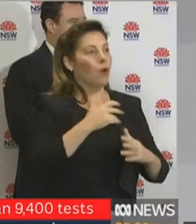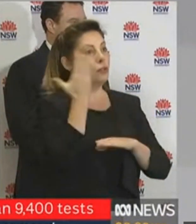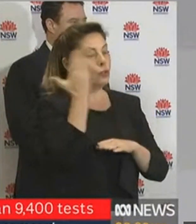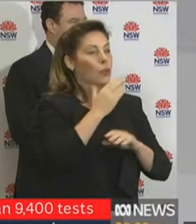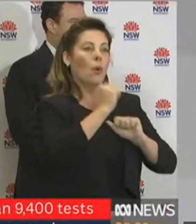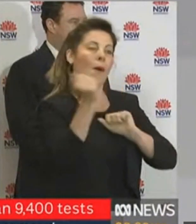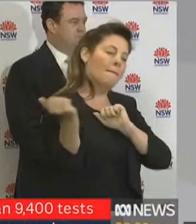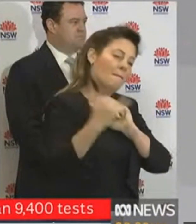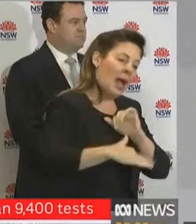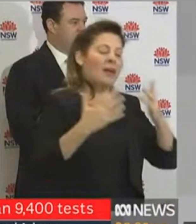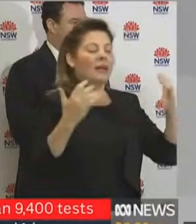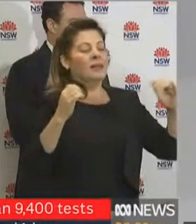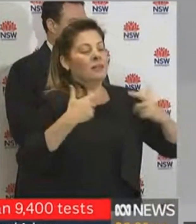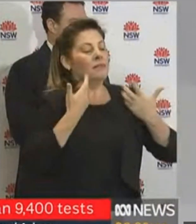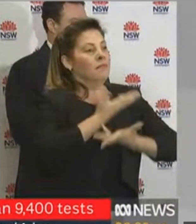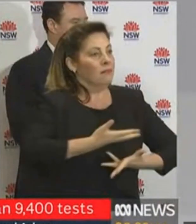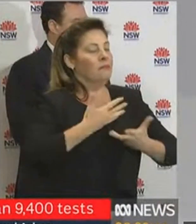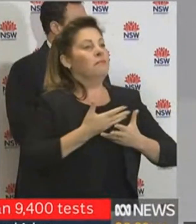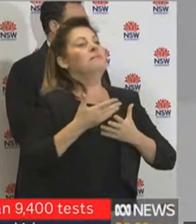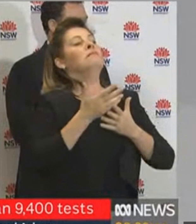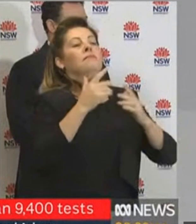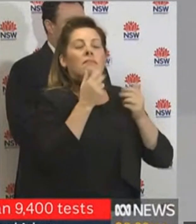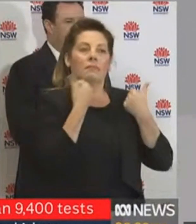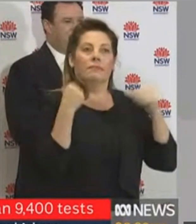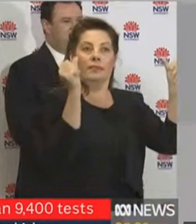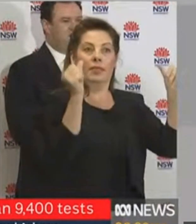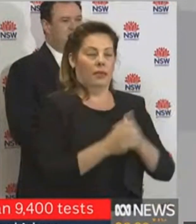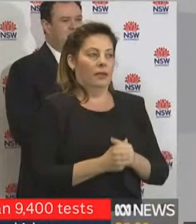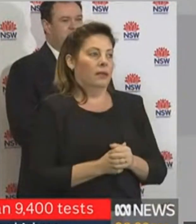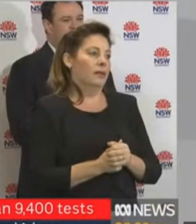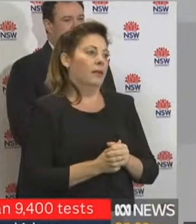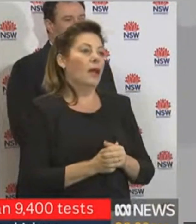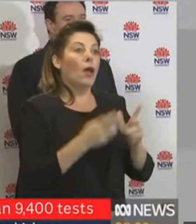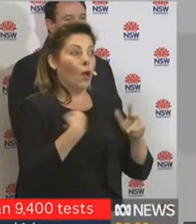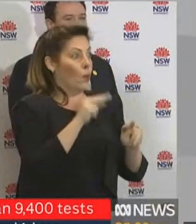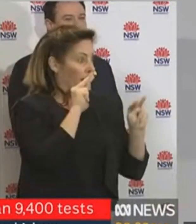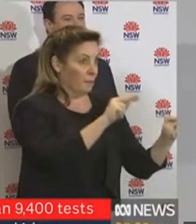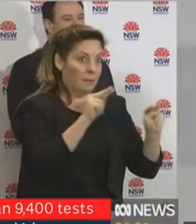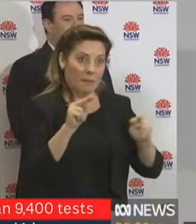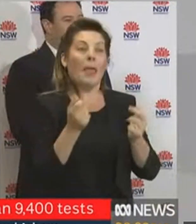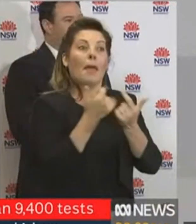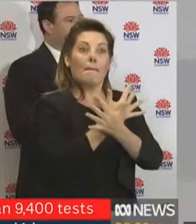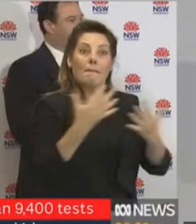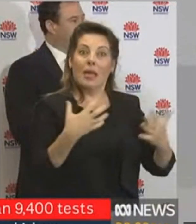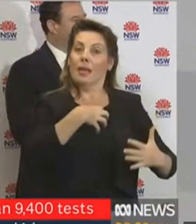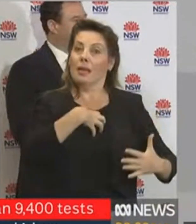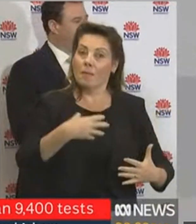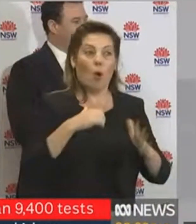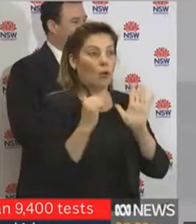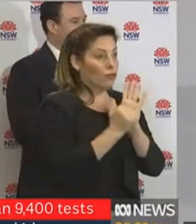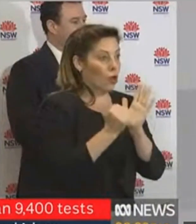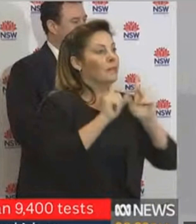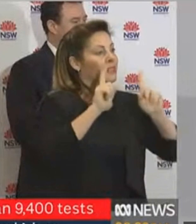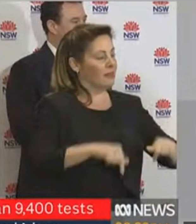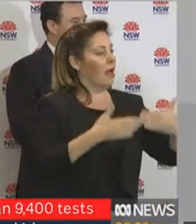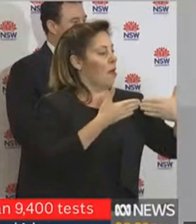South Wales. We also appreciate the increase in the number of shops that are opening their doors, and we welcome that, but we ask both the managers